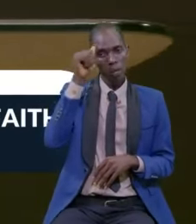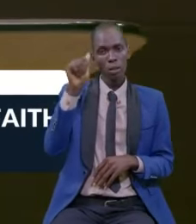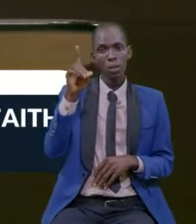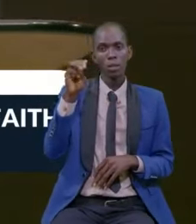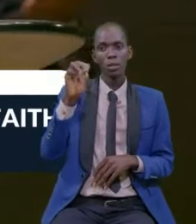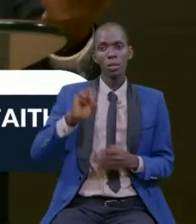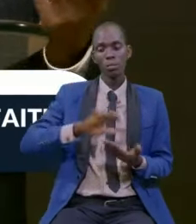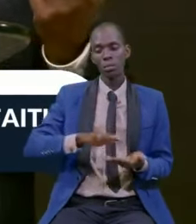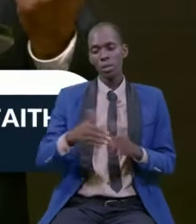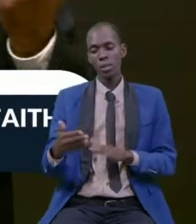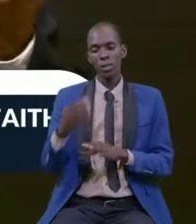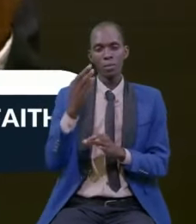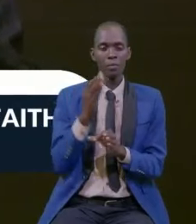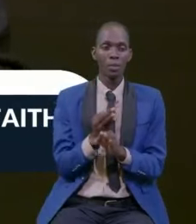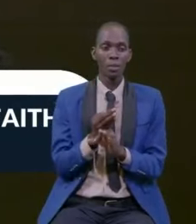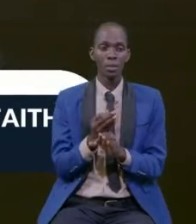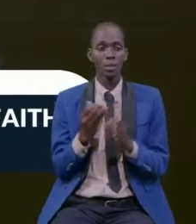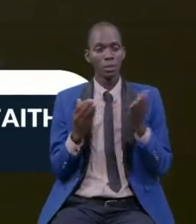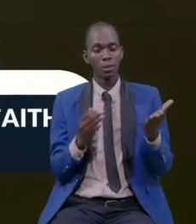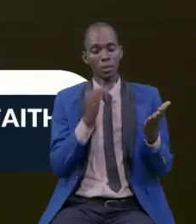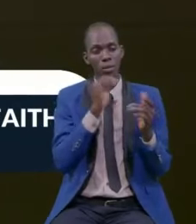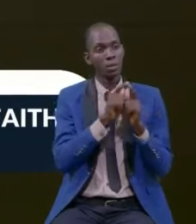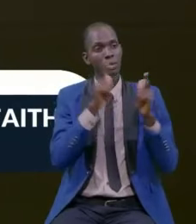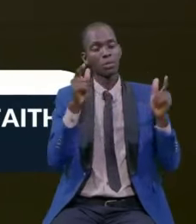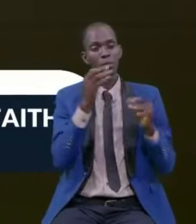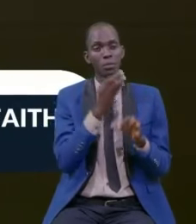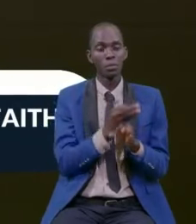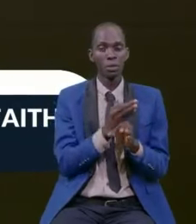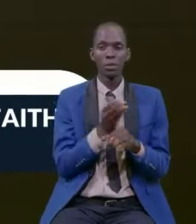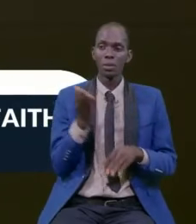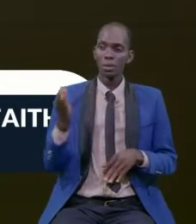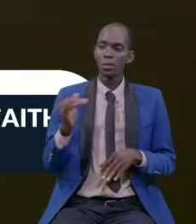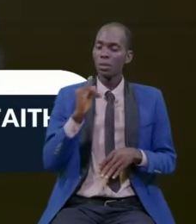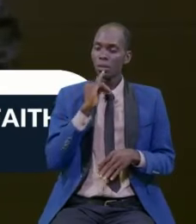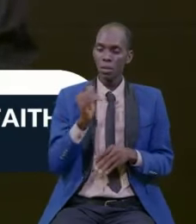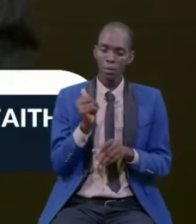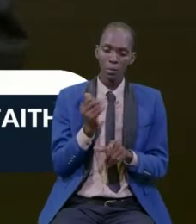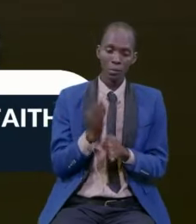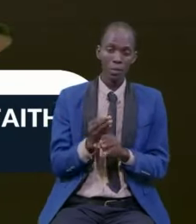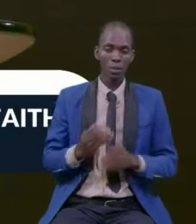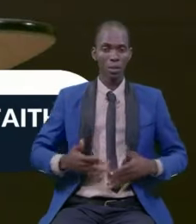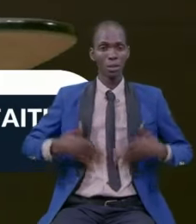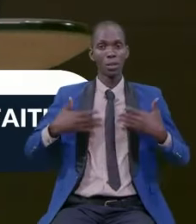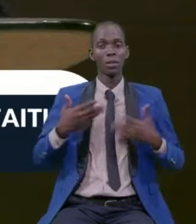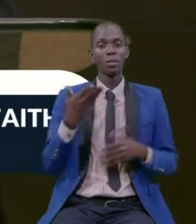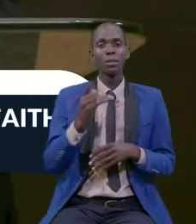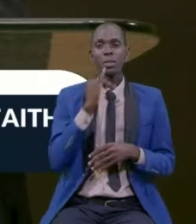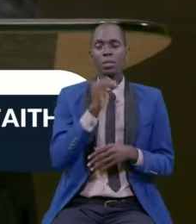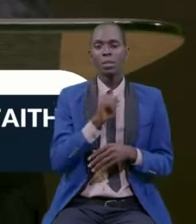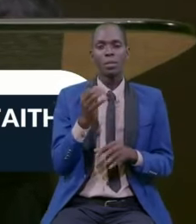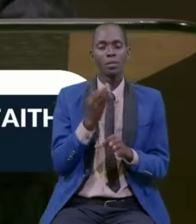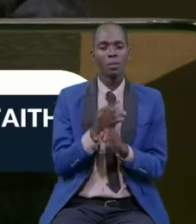Faith there's Faith Dynamic there's Faith alive there's faith that